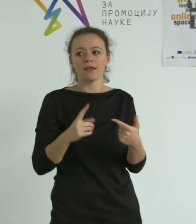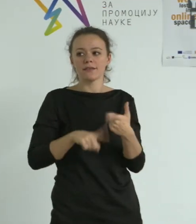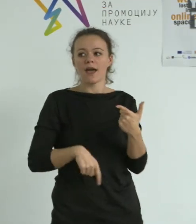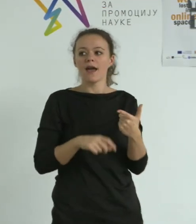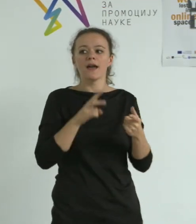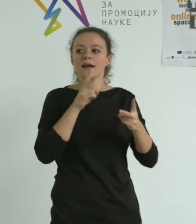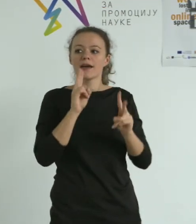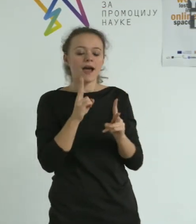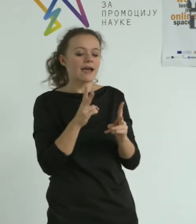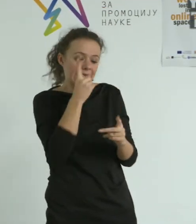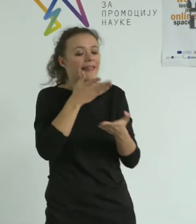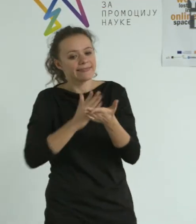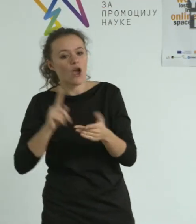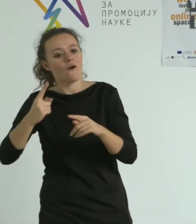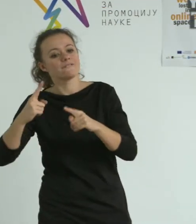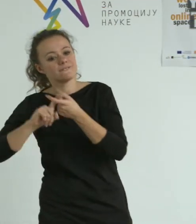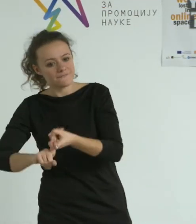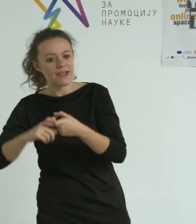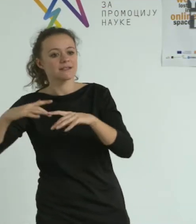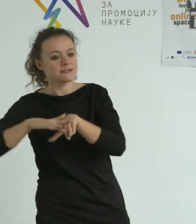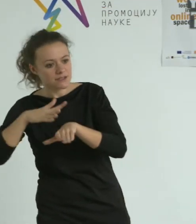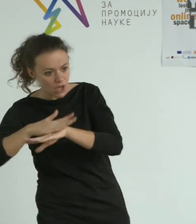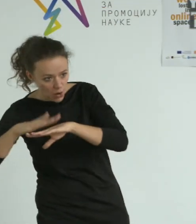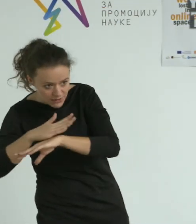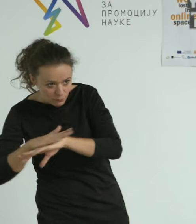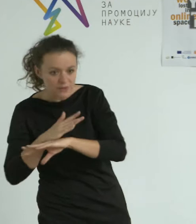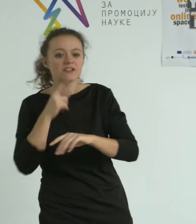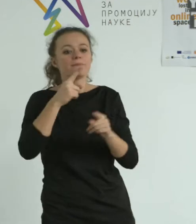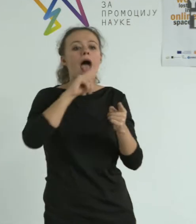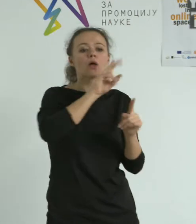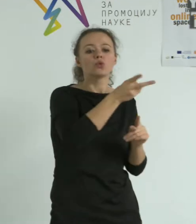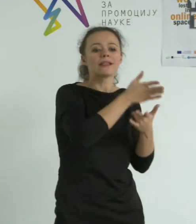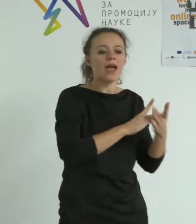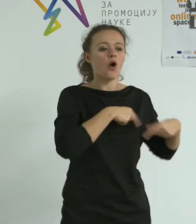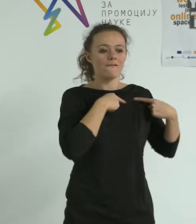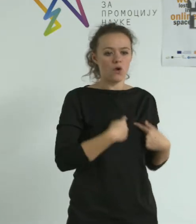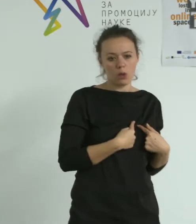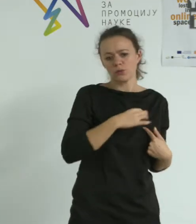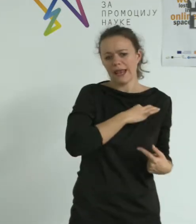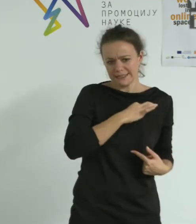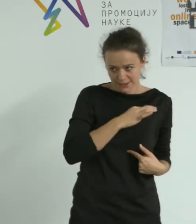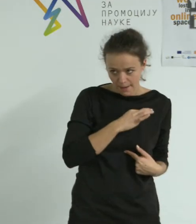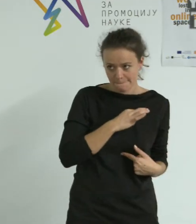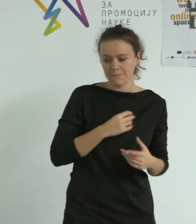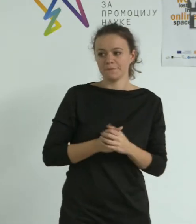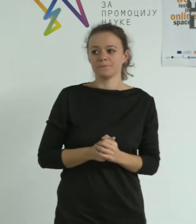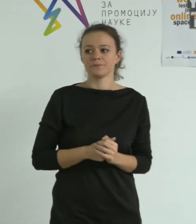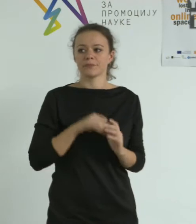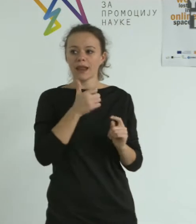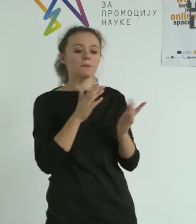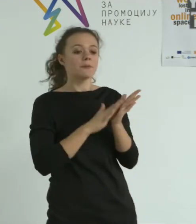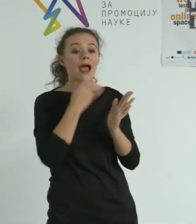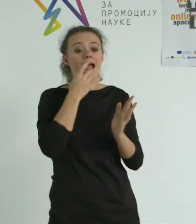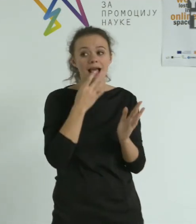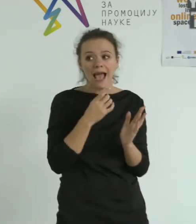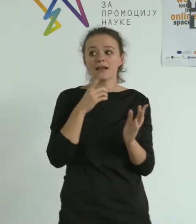One part about motivation and one part about volunteerism. Here they also had one assignment that they would have to do offline